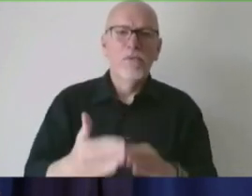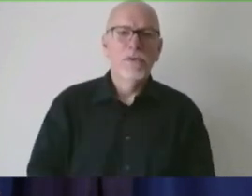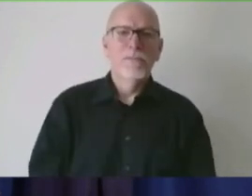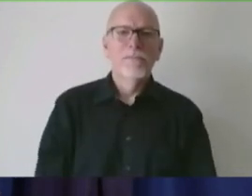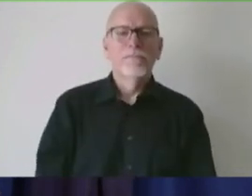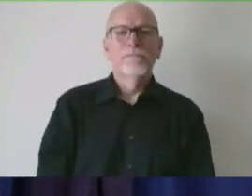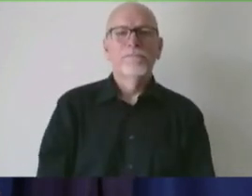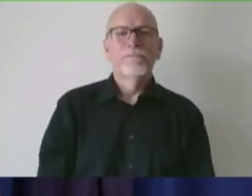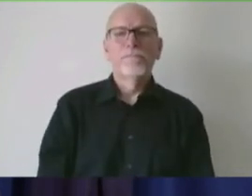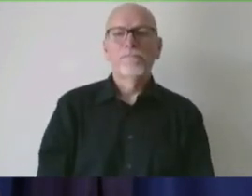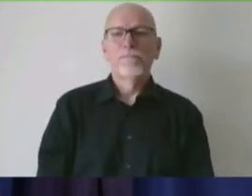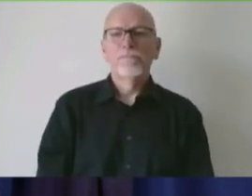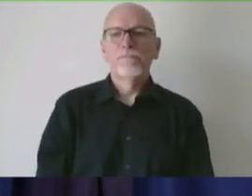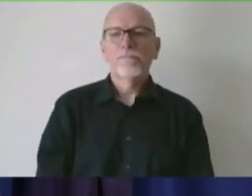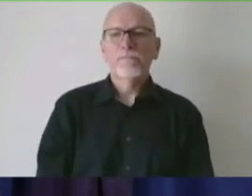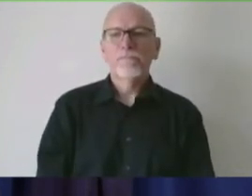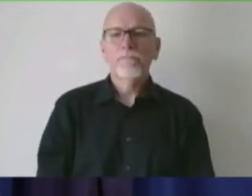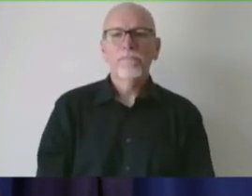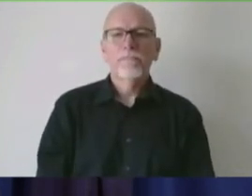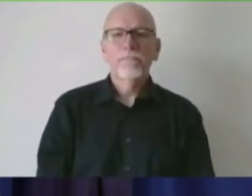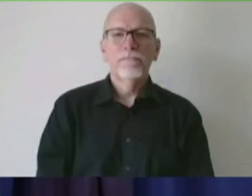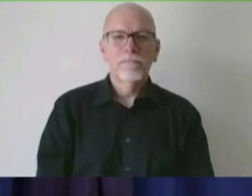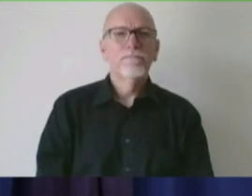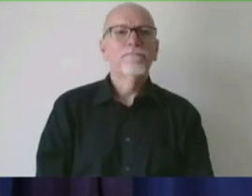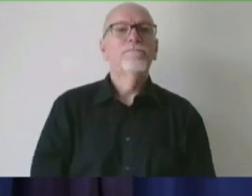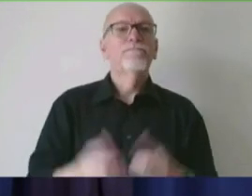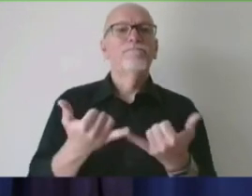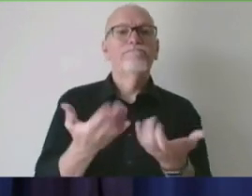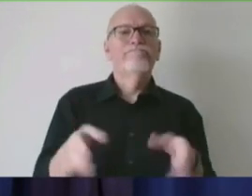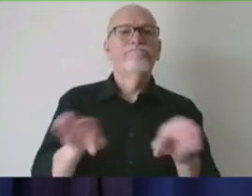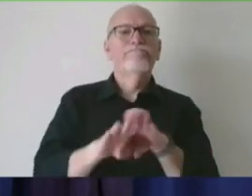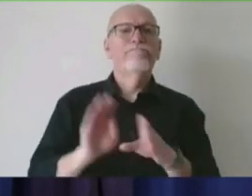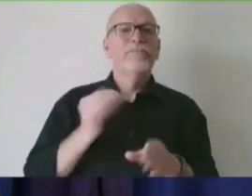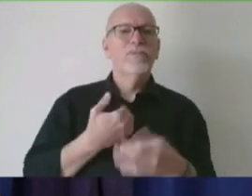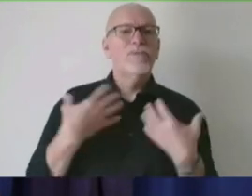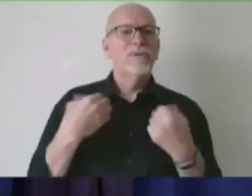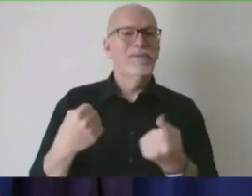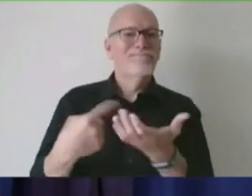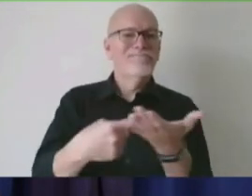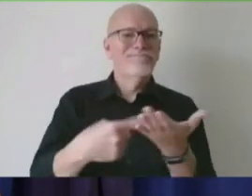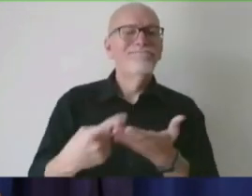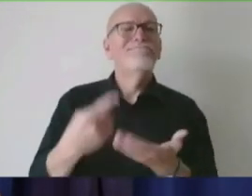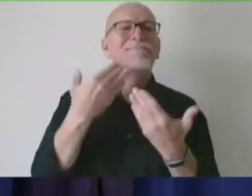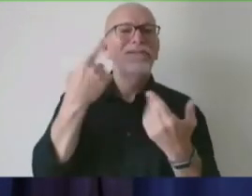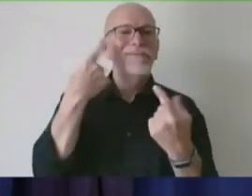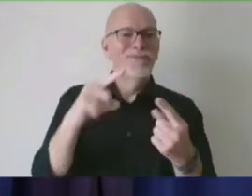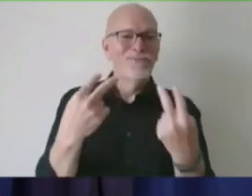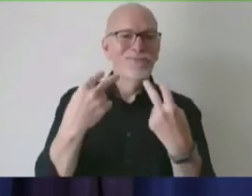This concludes today's health briefing. Thank you all for attending.